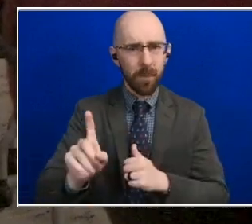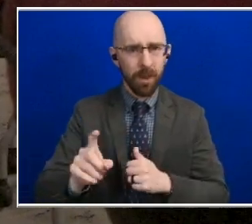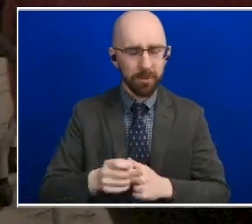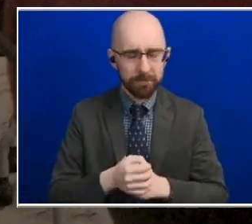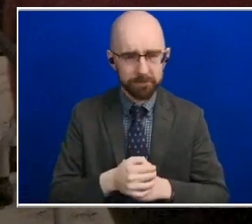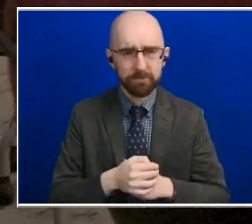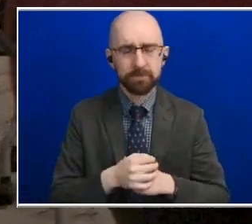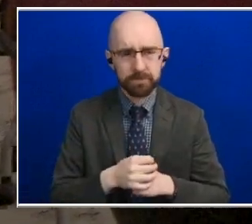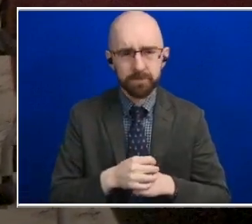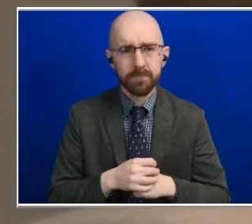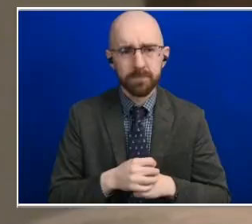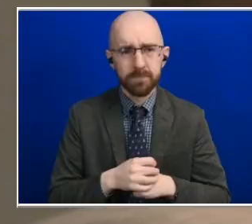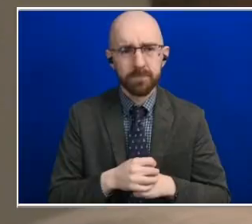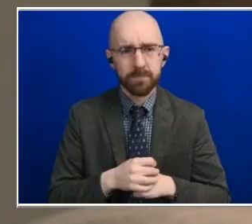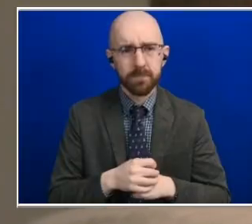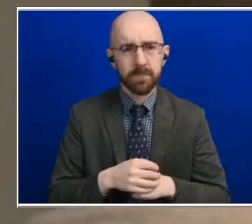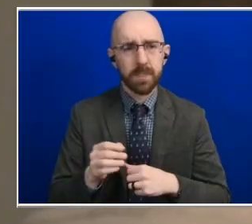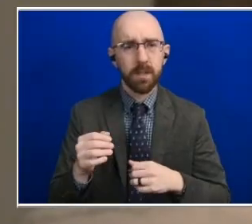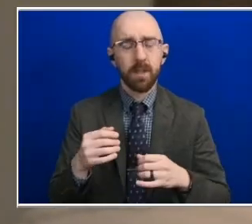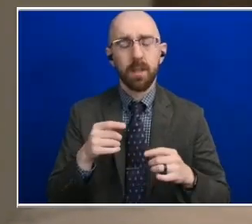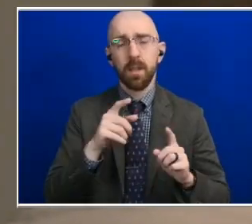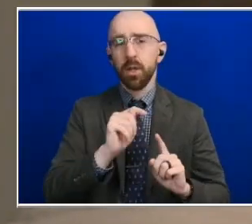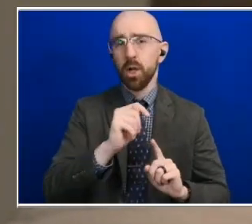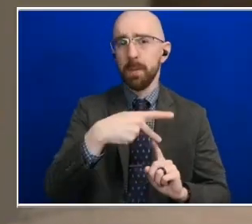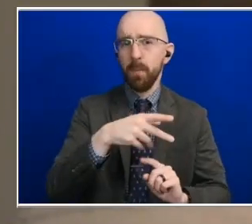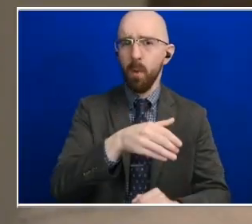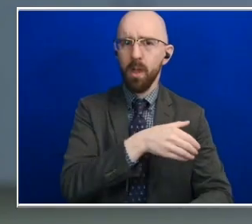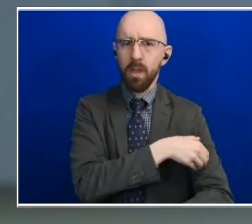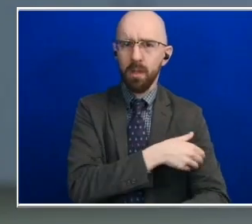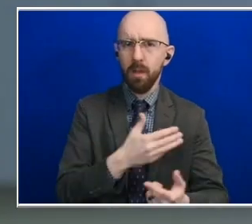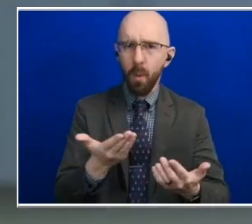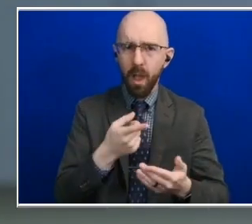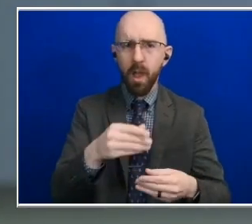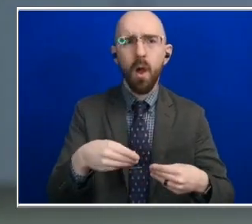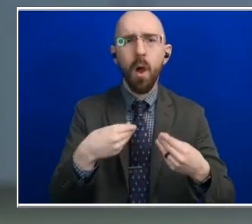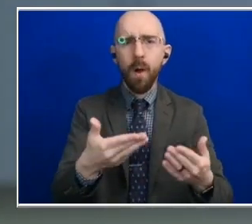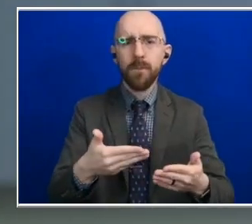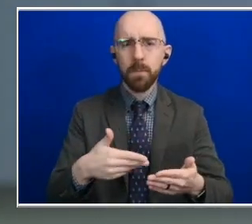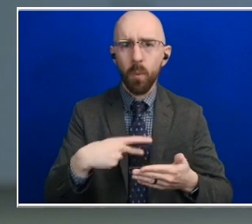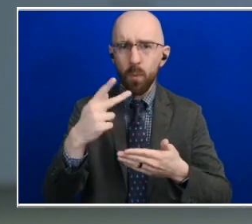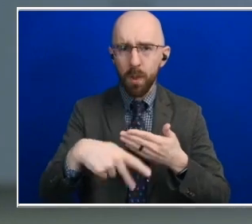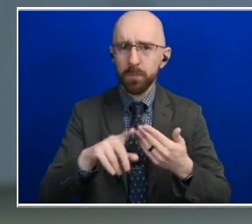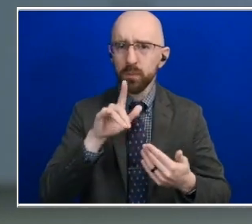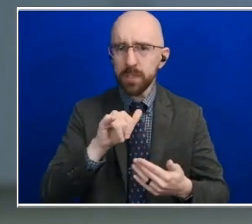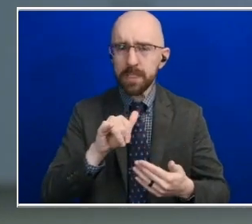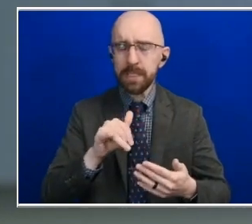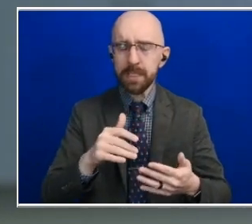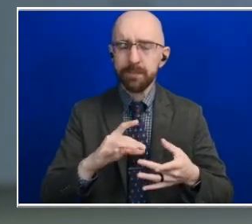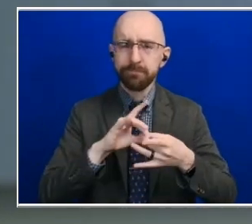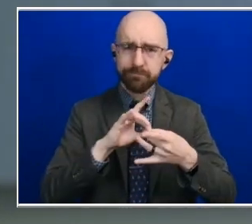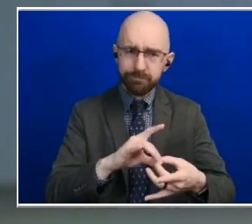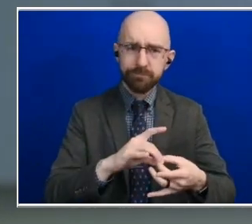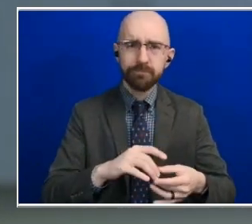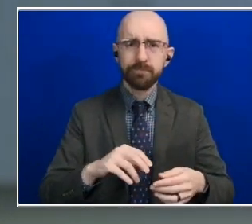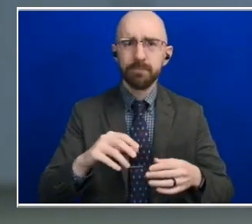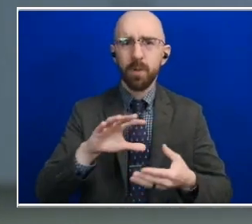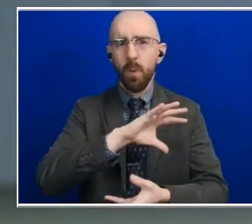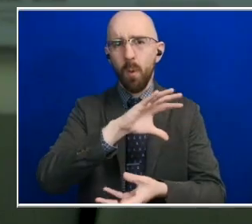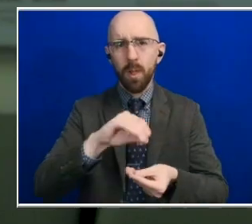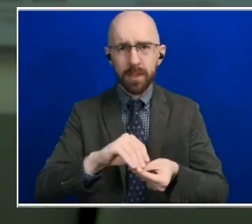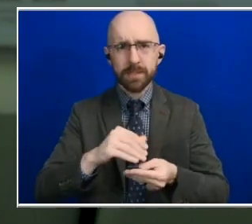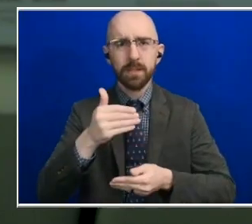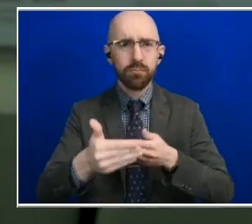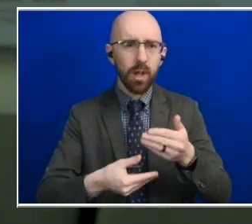The strengths of Turning Point is they offer programs that really speak to sort of the holistic process of healing for